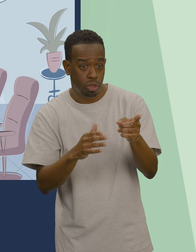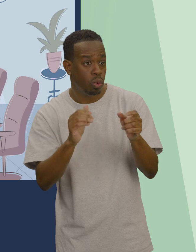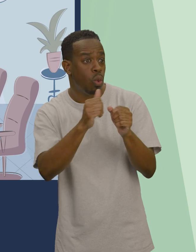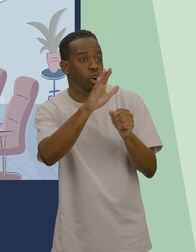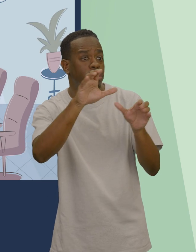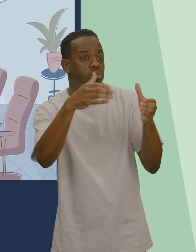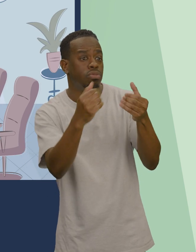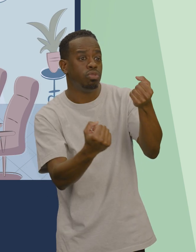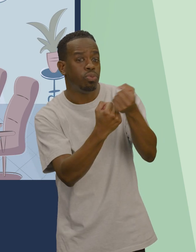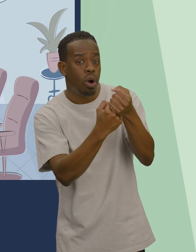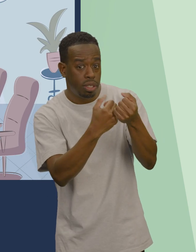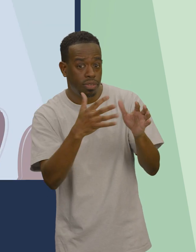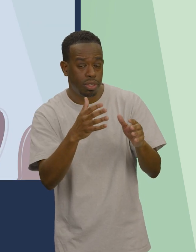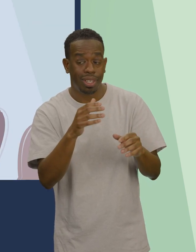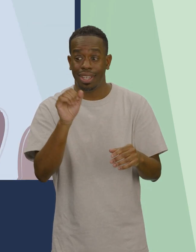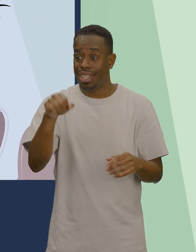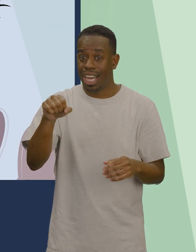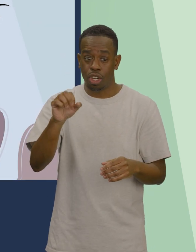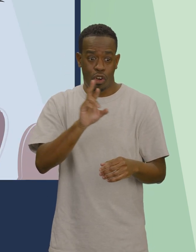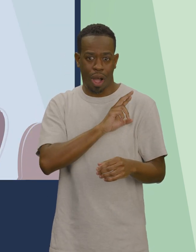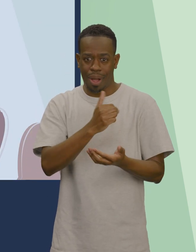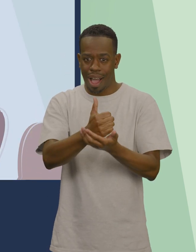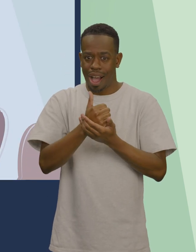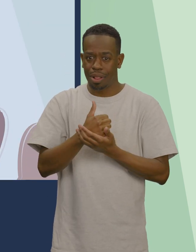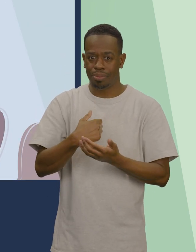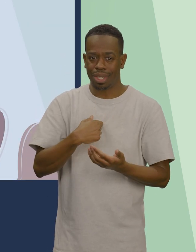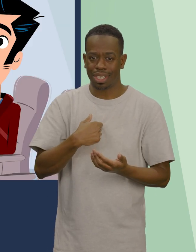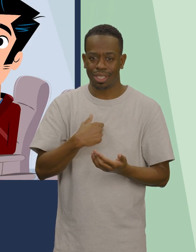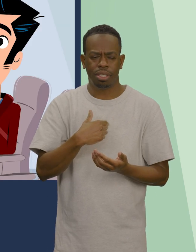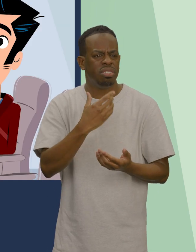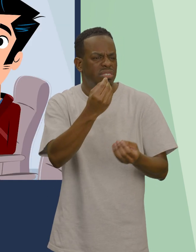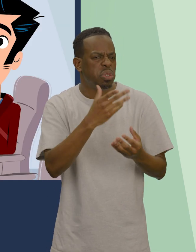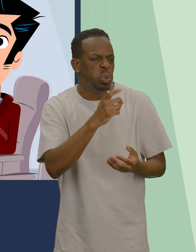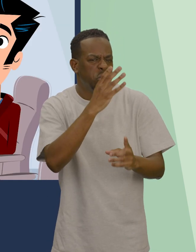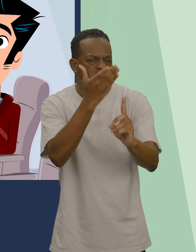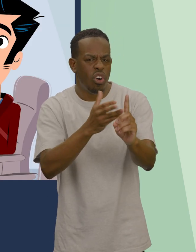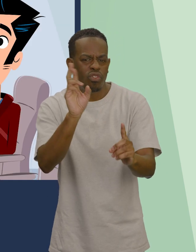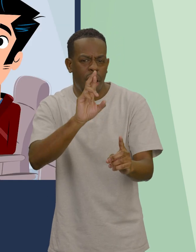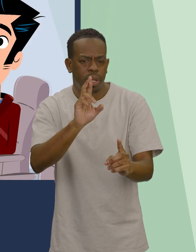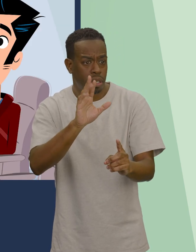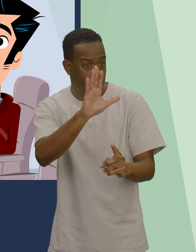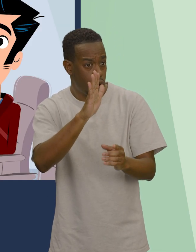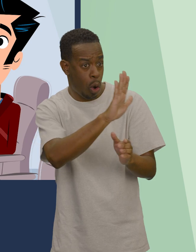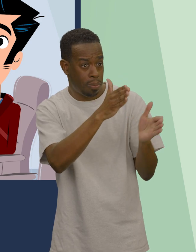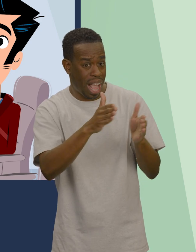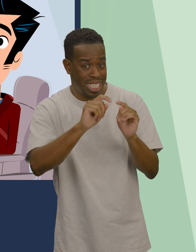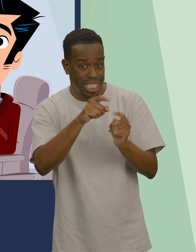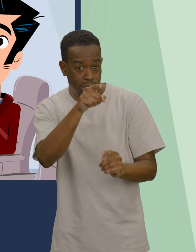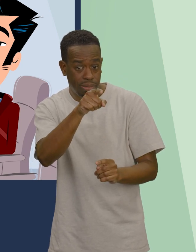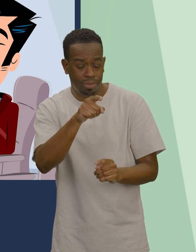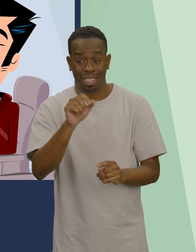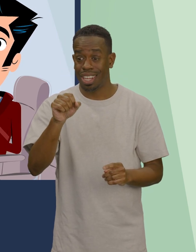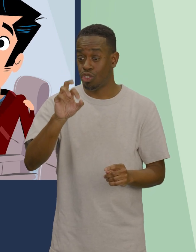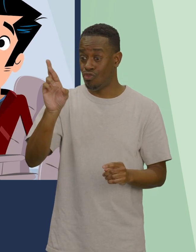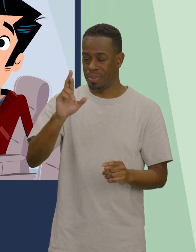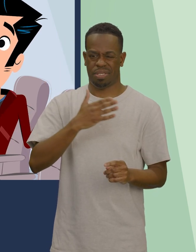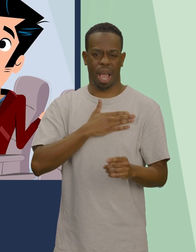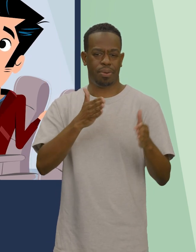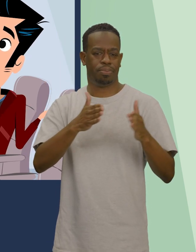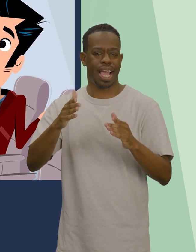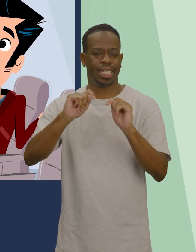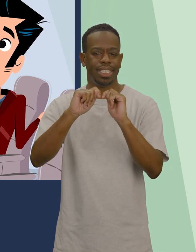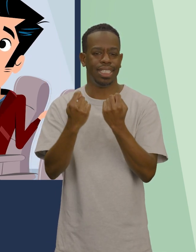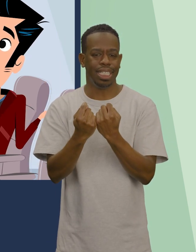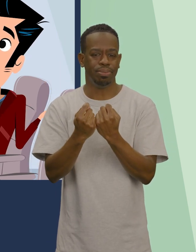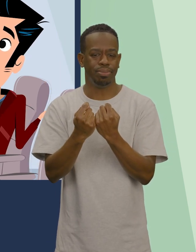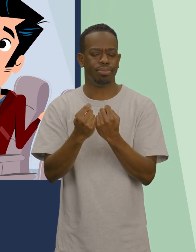yourself or with your circle of support? Actually, Robin helped me. Tell me about Robin. Are they part of your planning team? Robin is